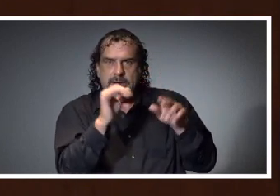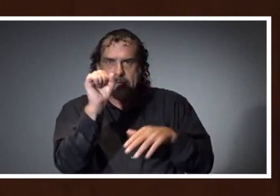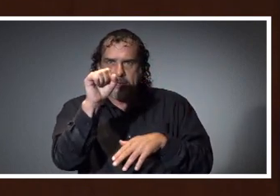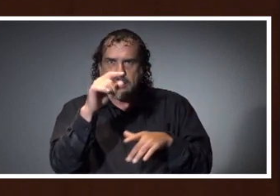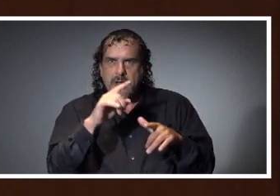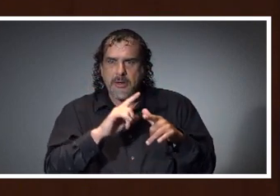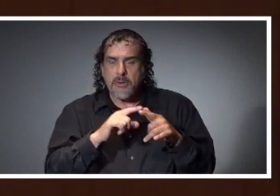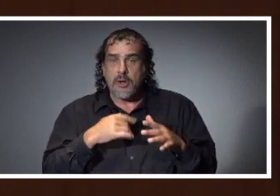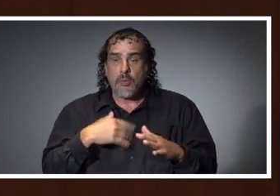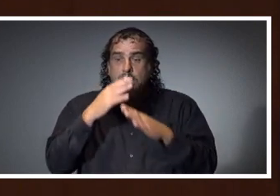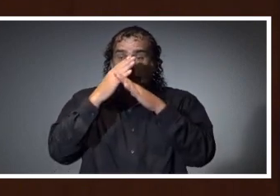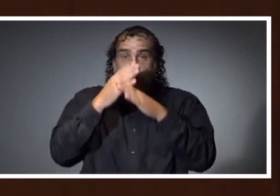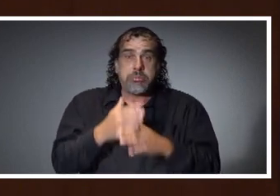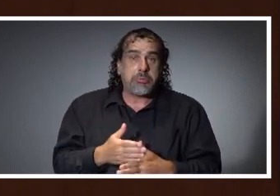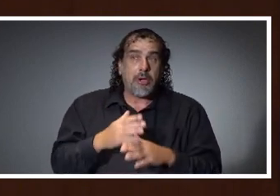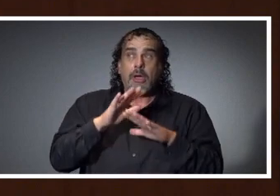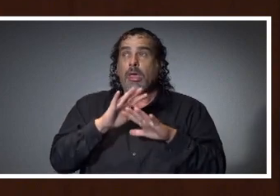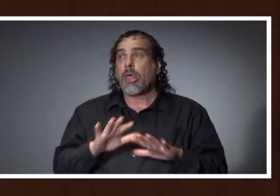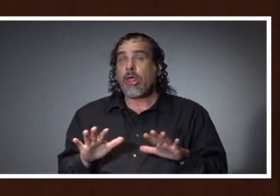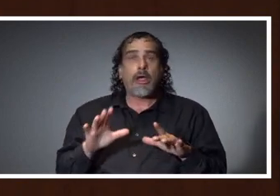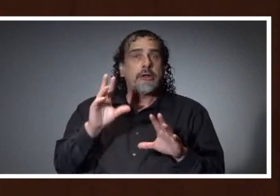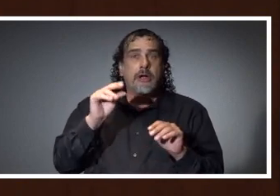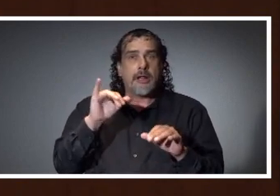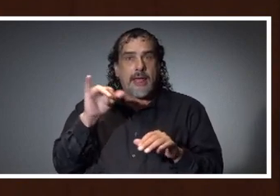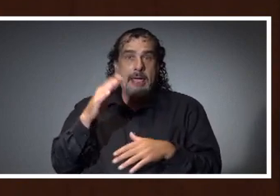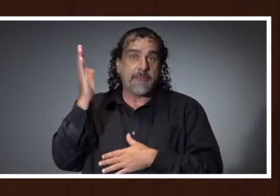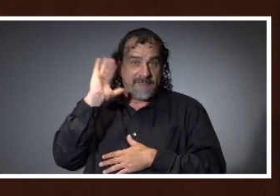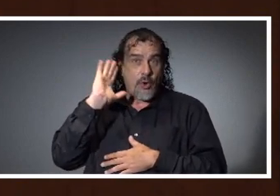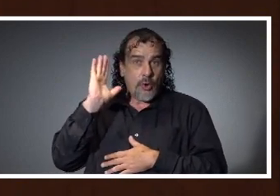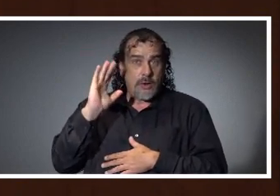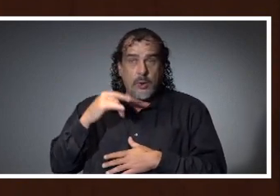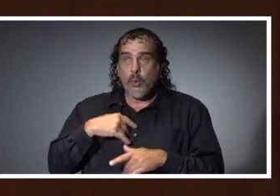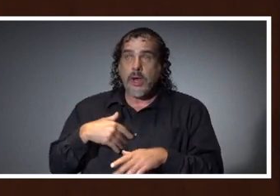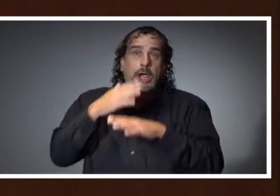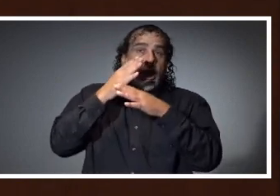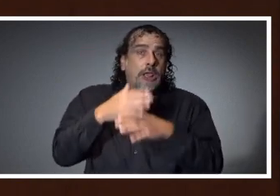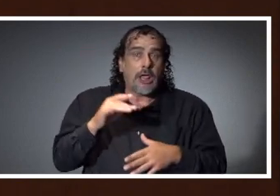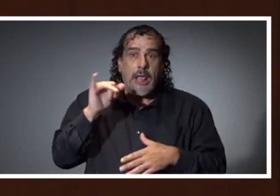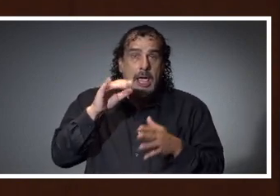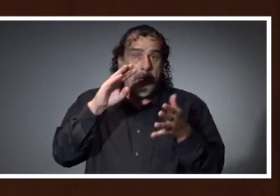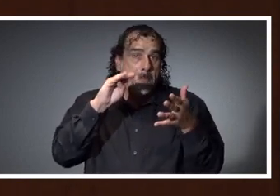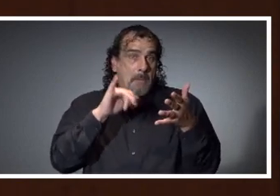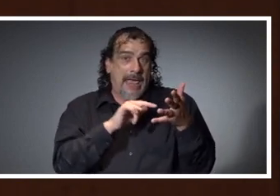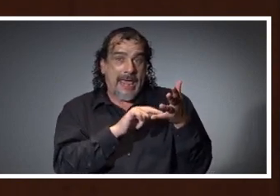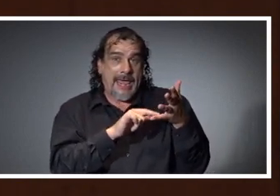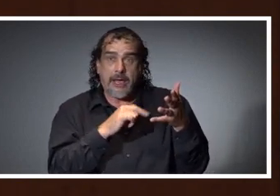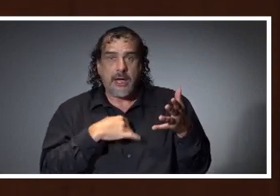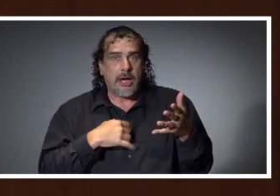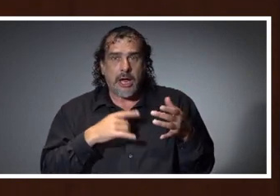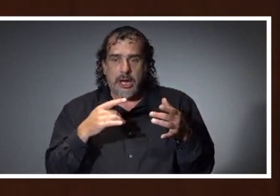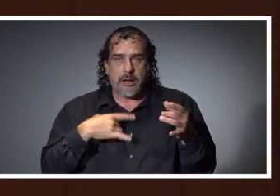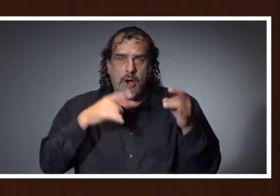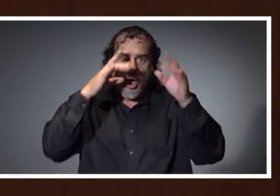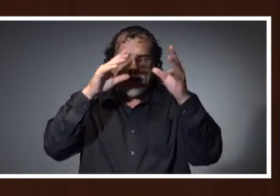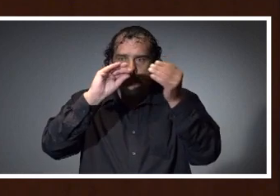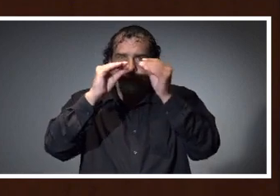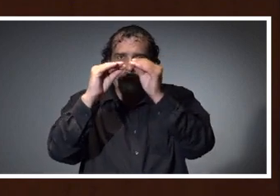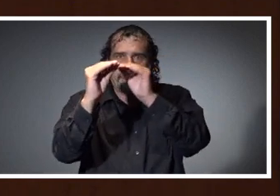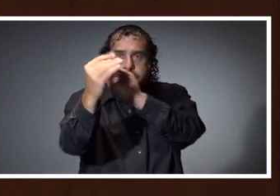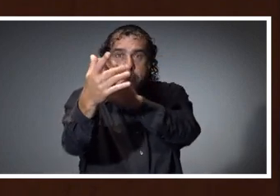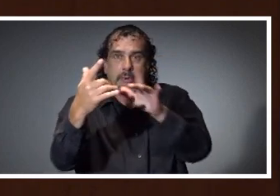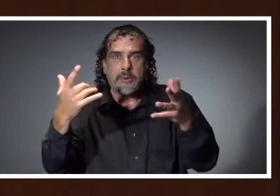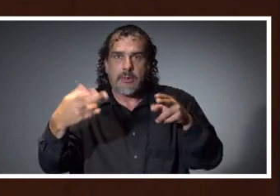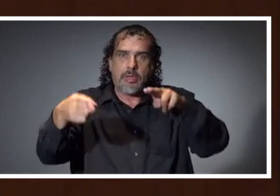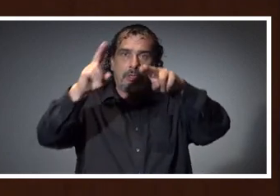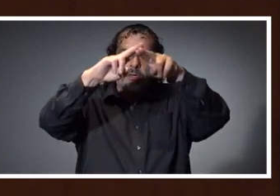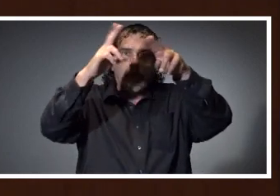want to let our guard down. As we have before, we let our guard down in May and we suffered severely for it. So now we need to make sure we double